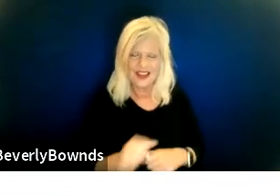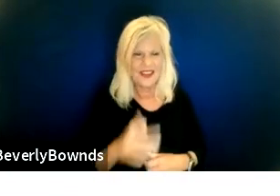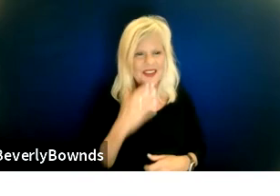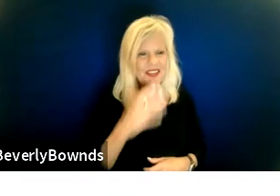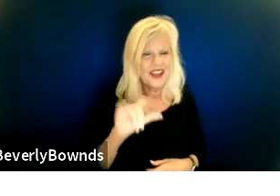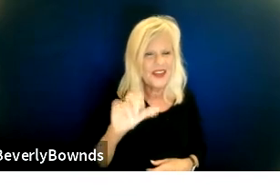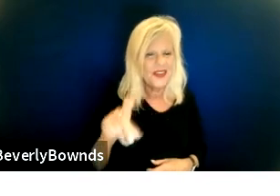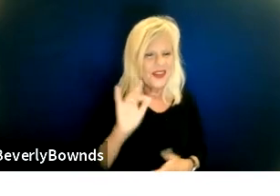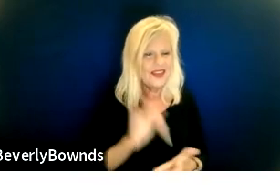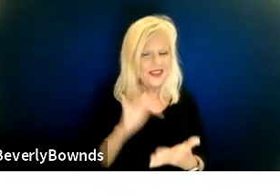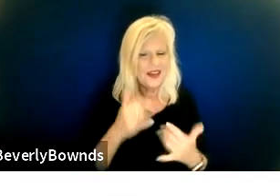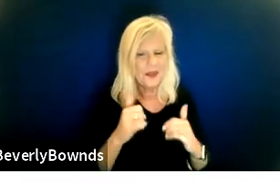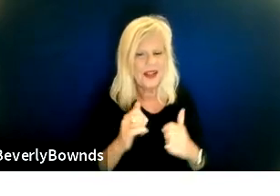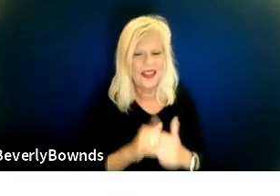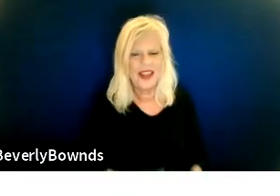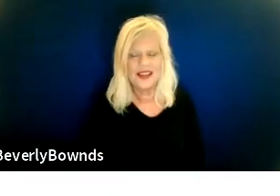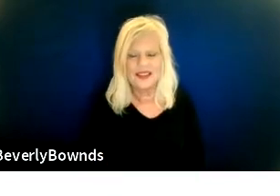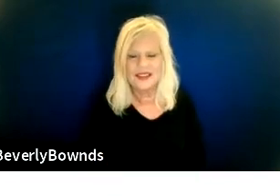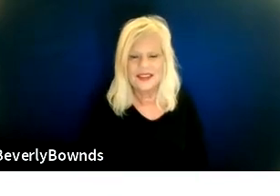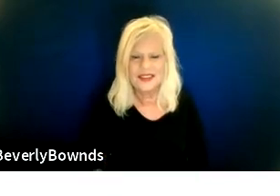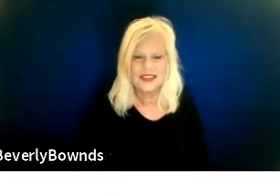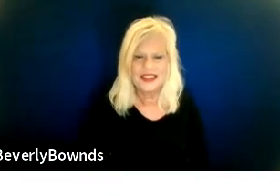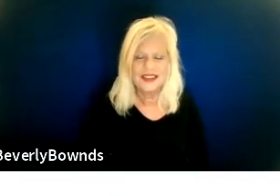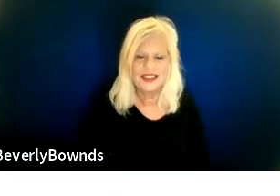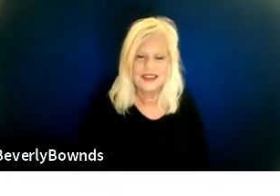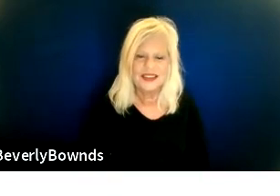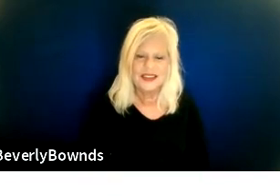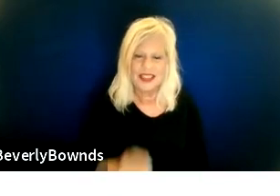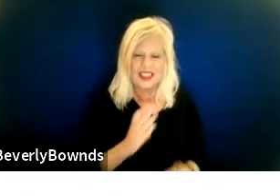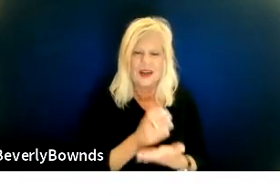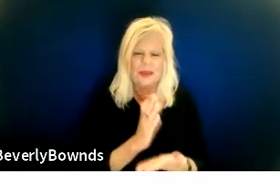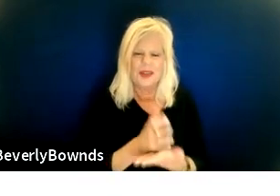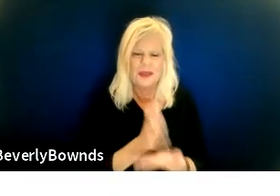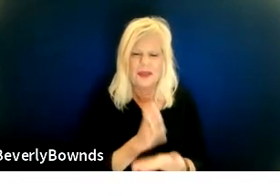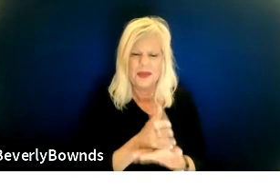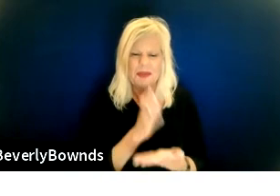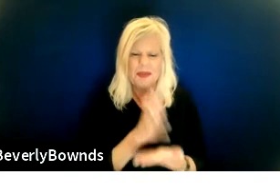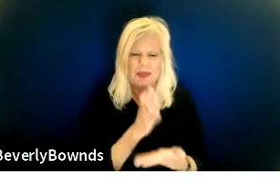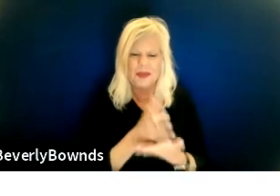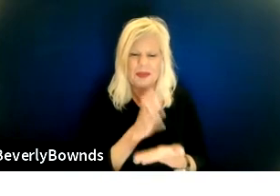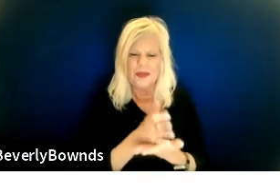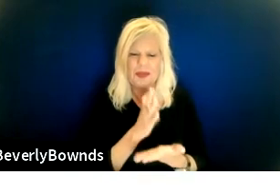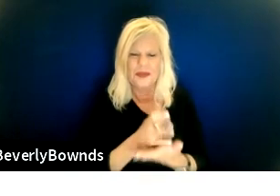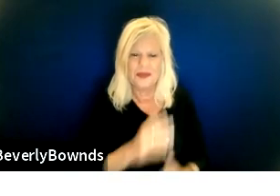Foster, for providing this video. Okay, you can stop the video. Stop the video.